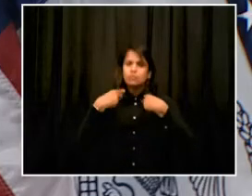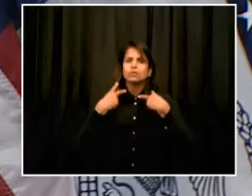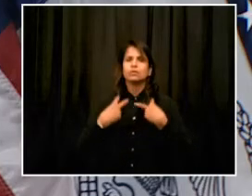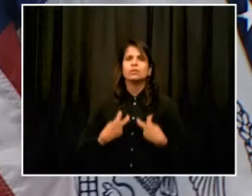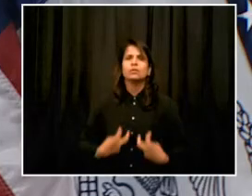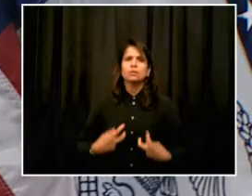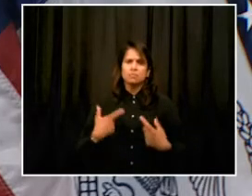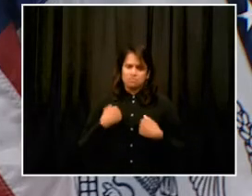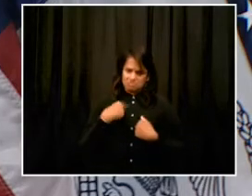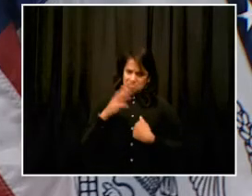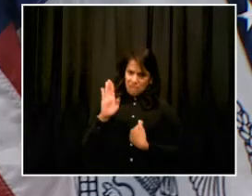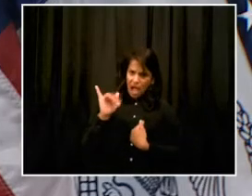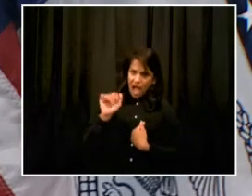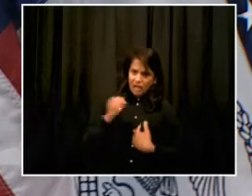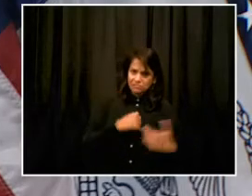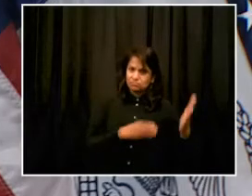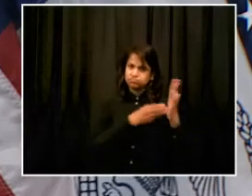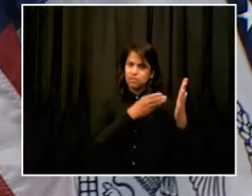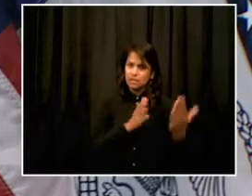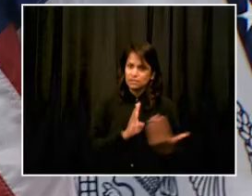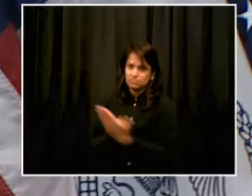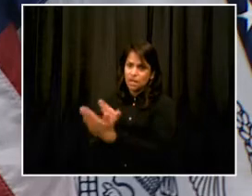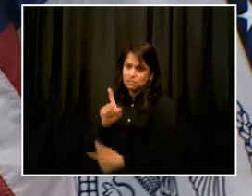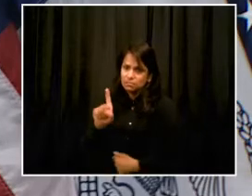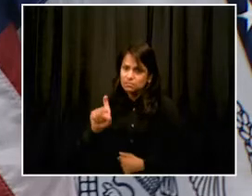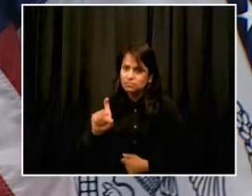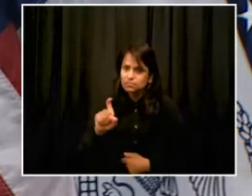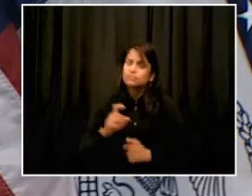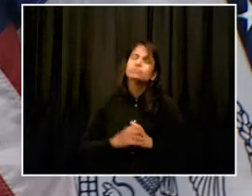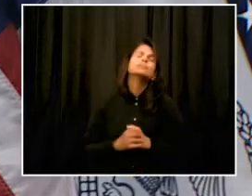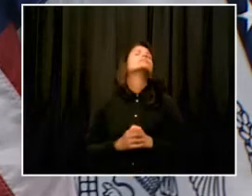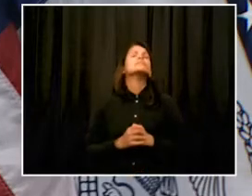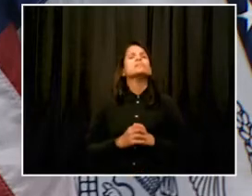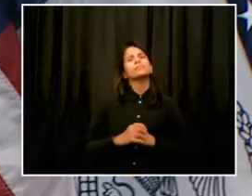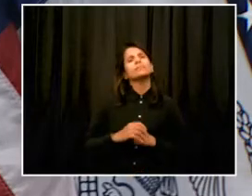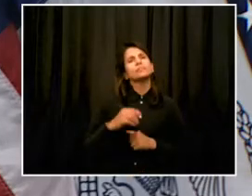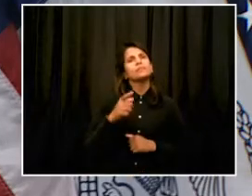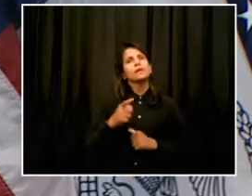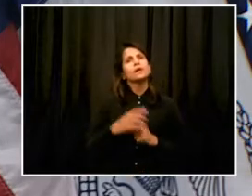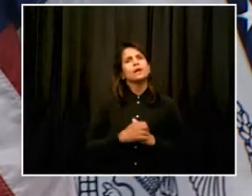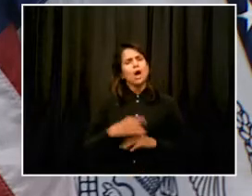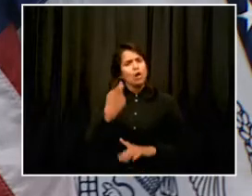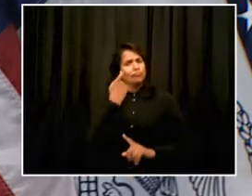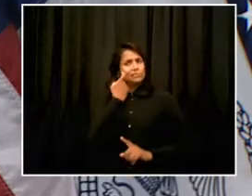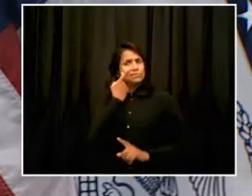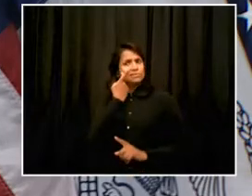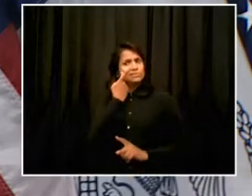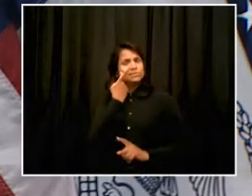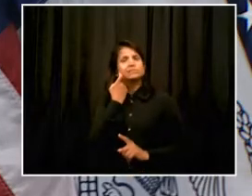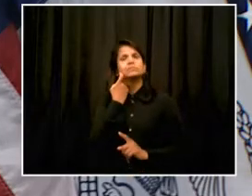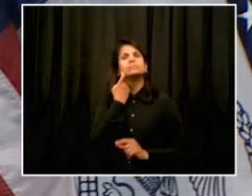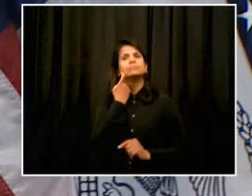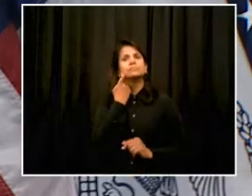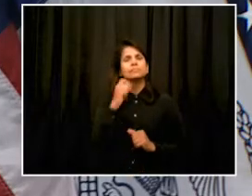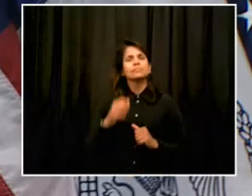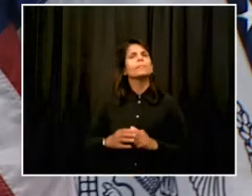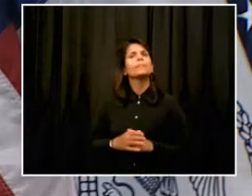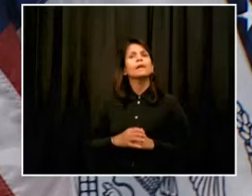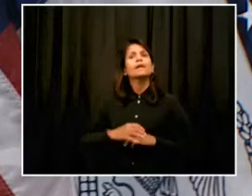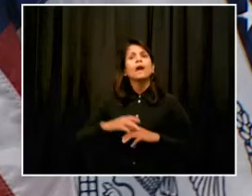one last point, that there's been questions in recent days about the meaning and power of the symbolism around Black Lives Matter. And one of the things I've said